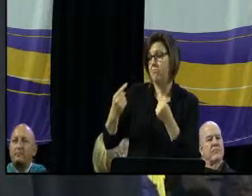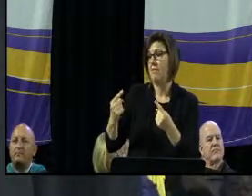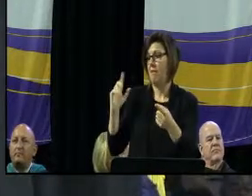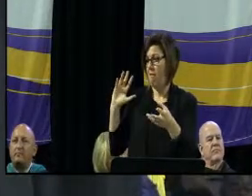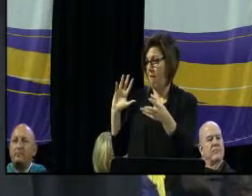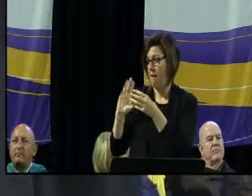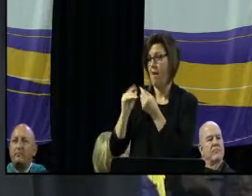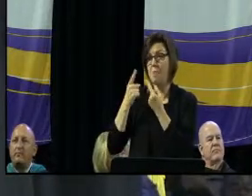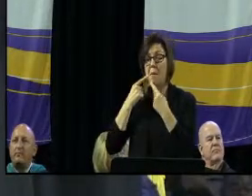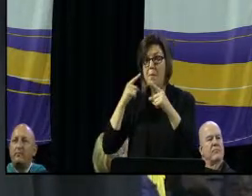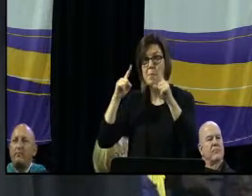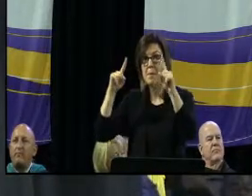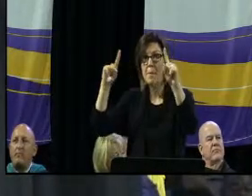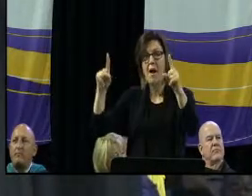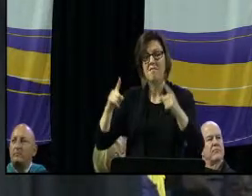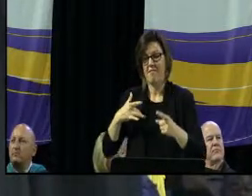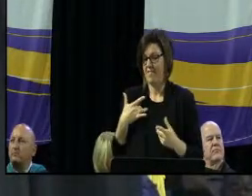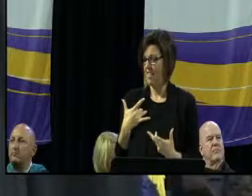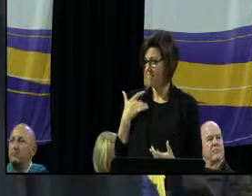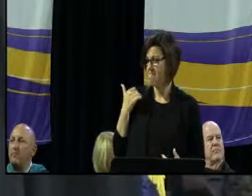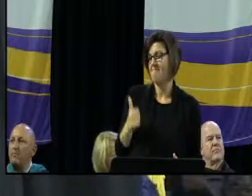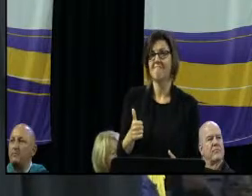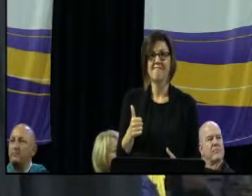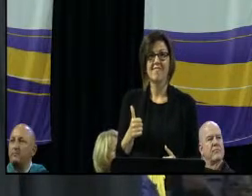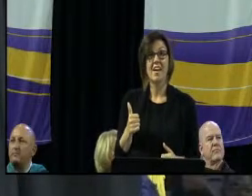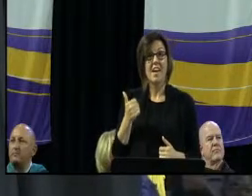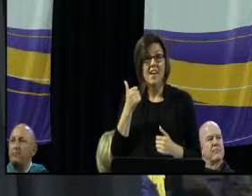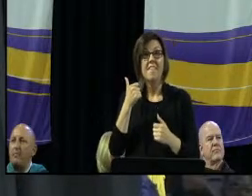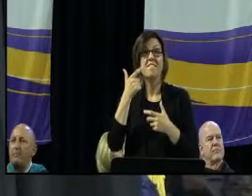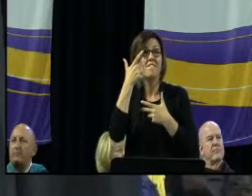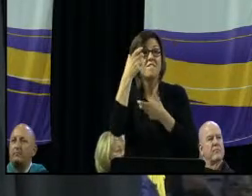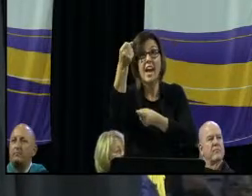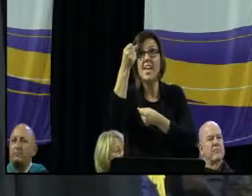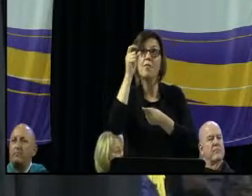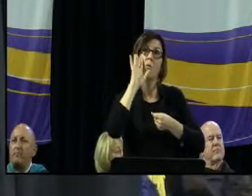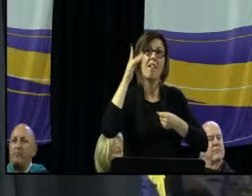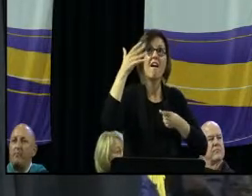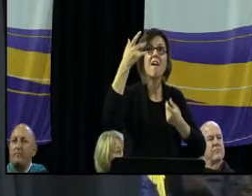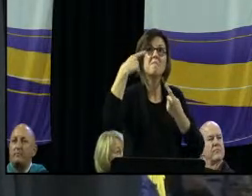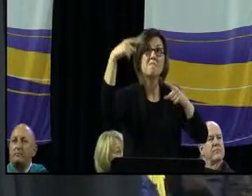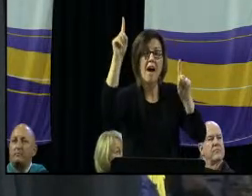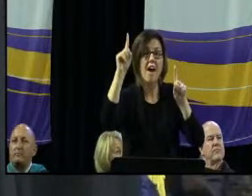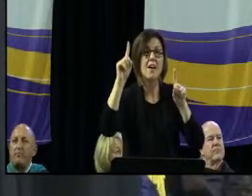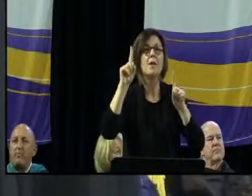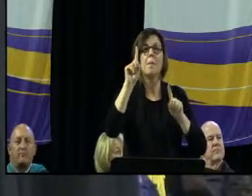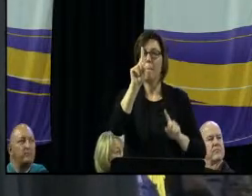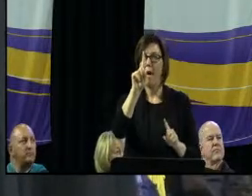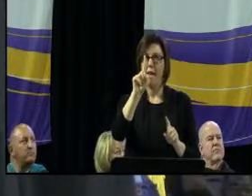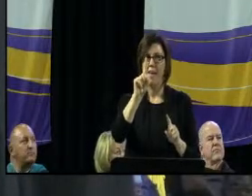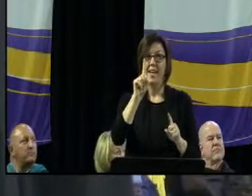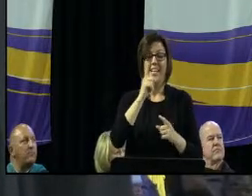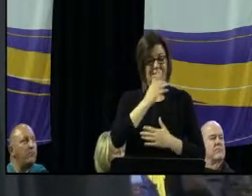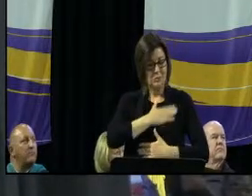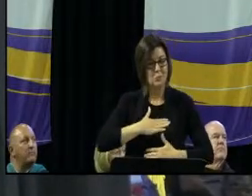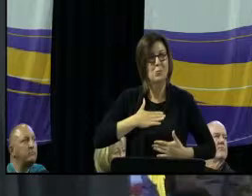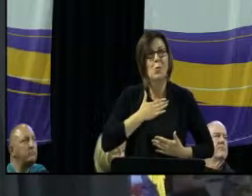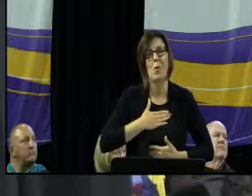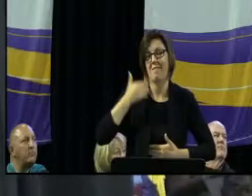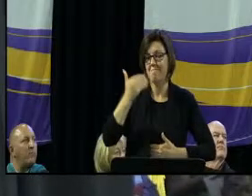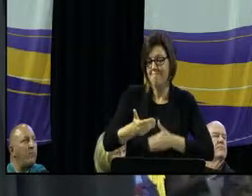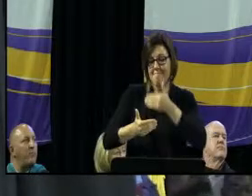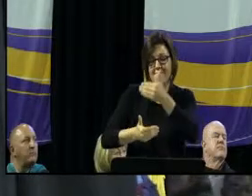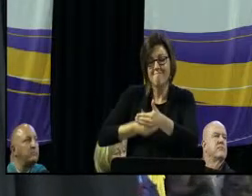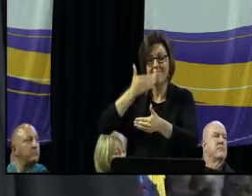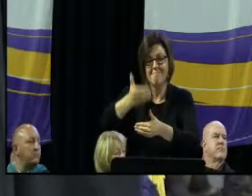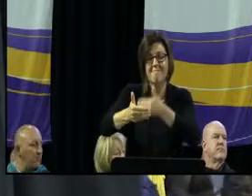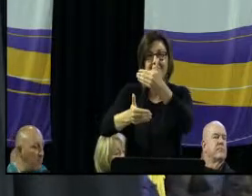how far you've gone. Have faith in how far you've gone, but don't forget to enjoy the journey." I wish all of you much